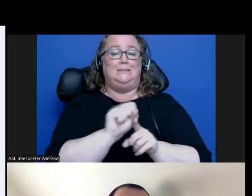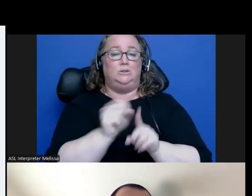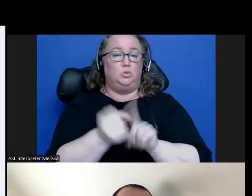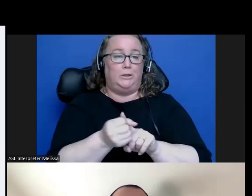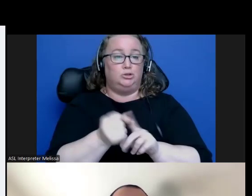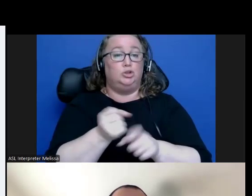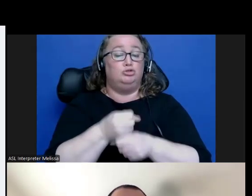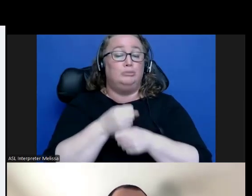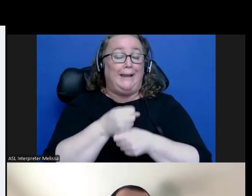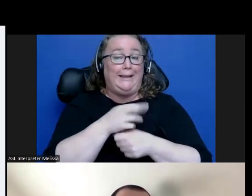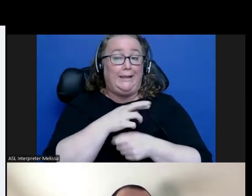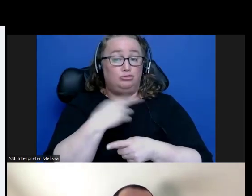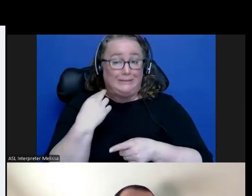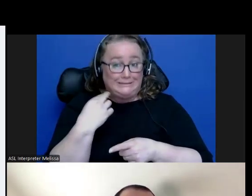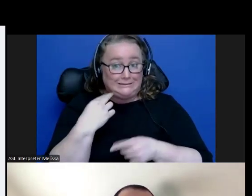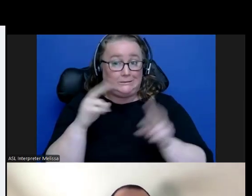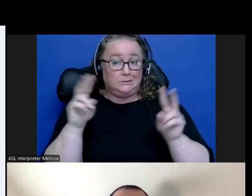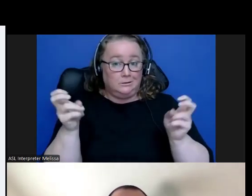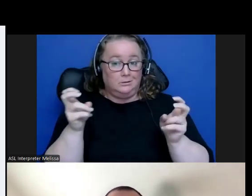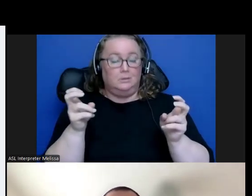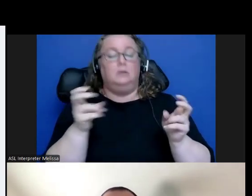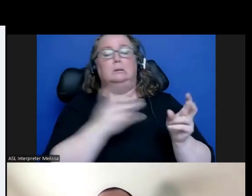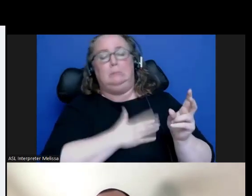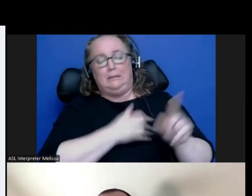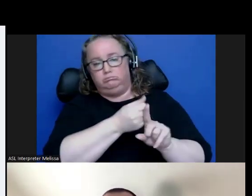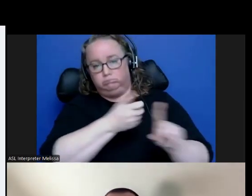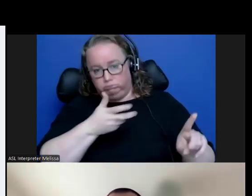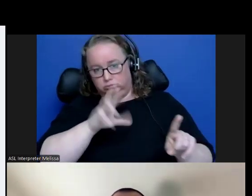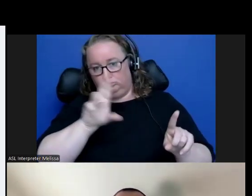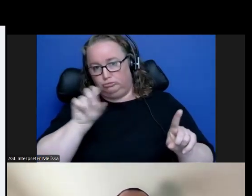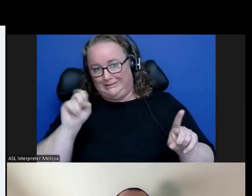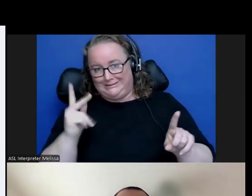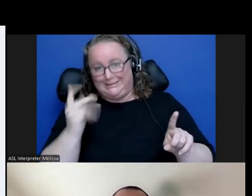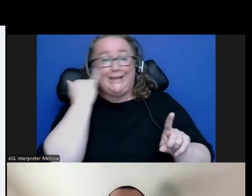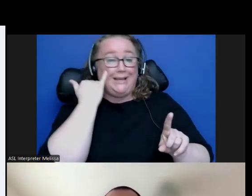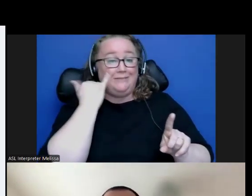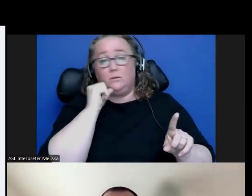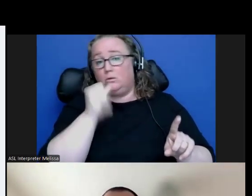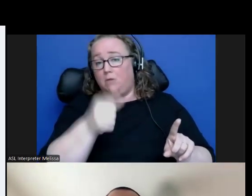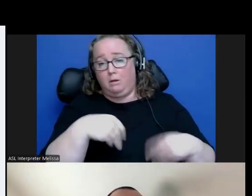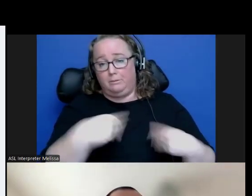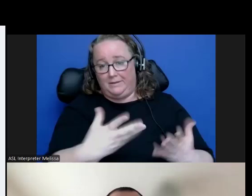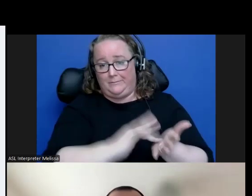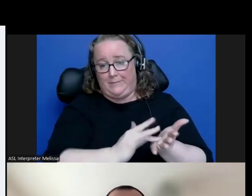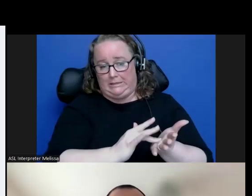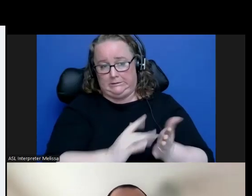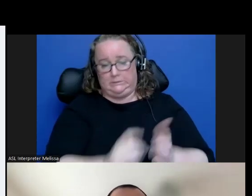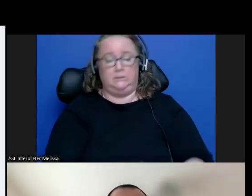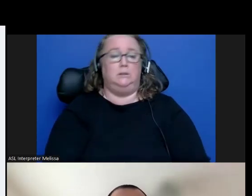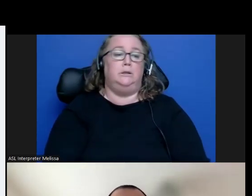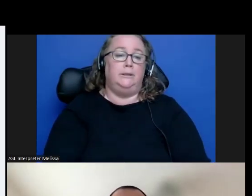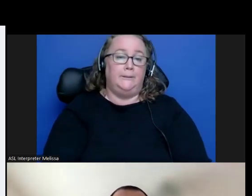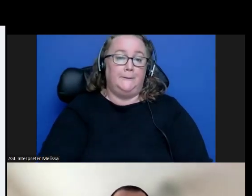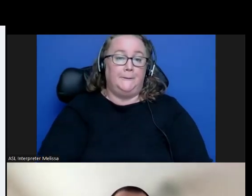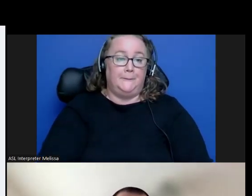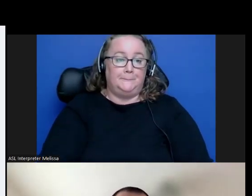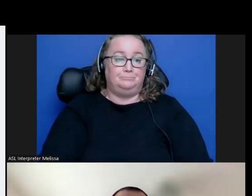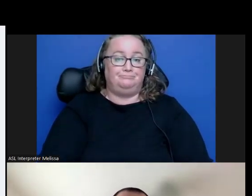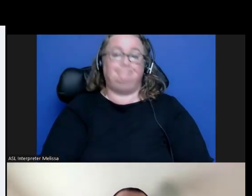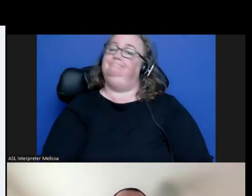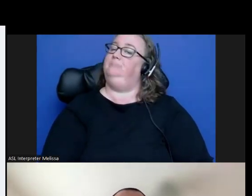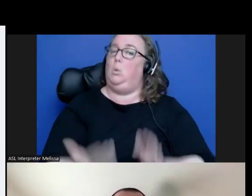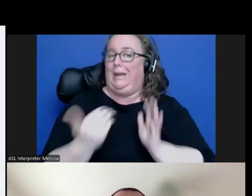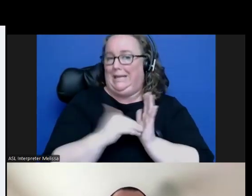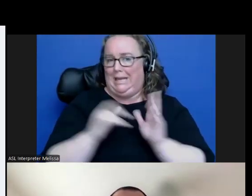the risk and describe the risk if medication is not administered. So again, circumstances creating